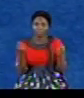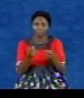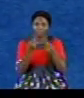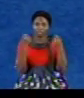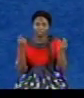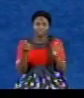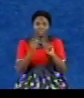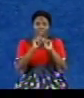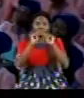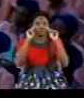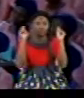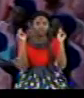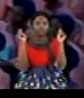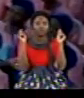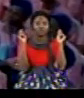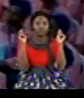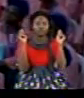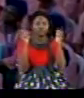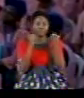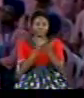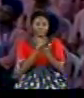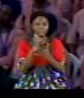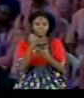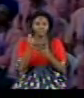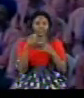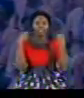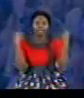Hallelujah. Amen.